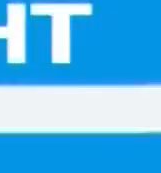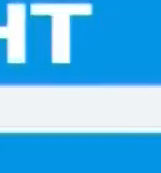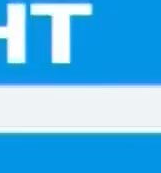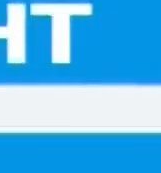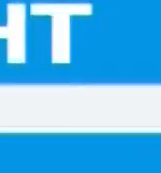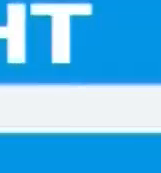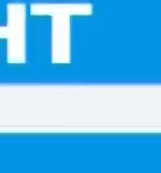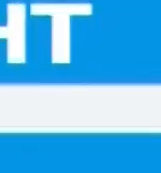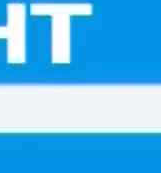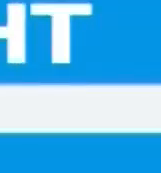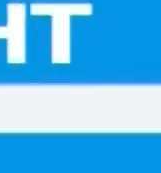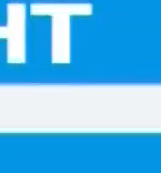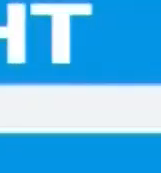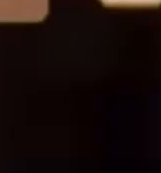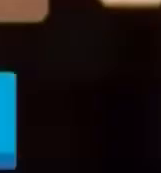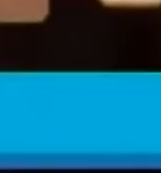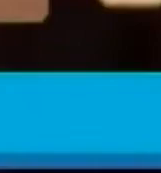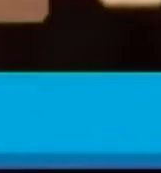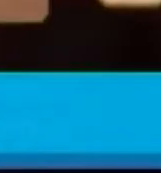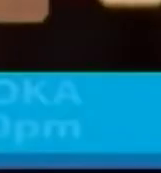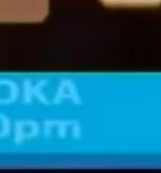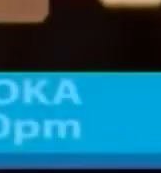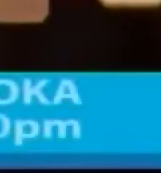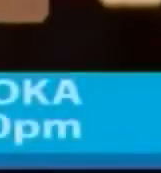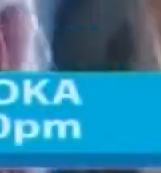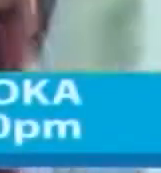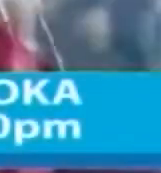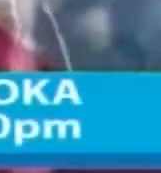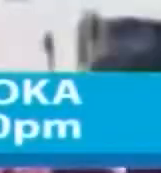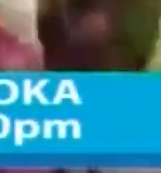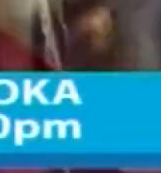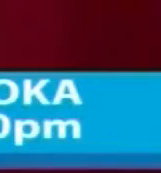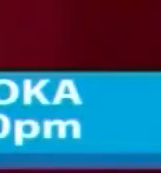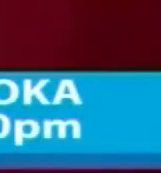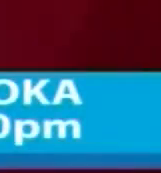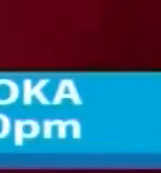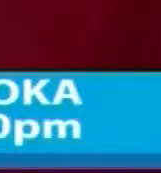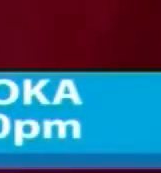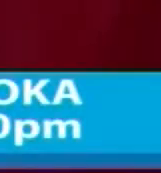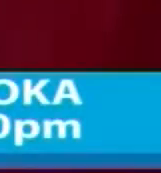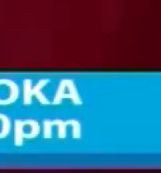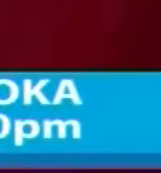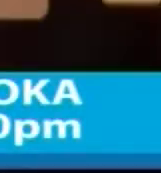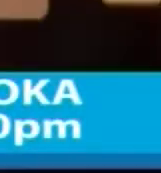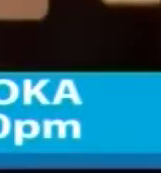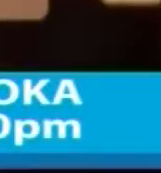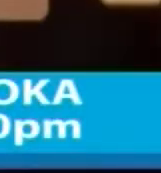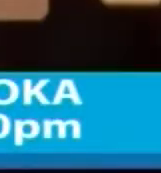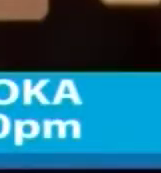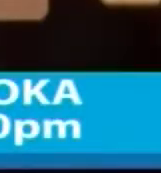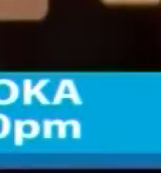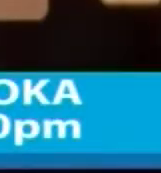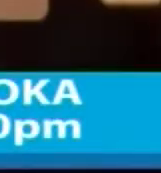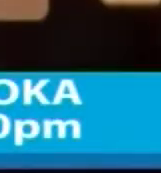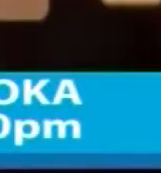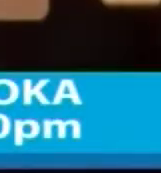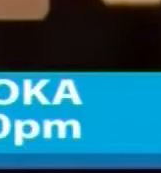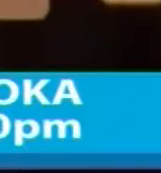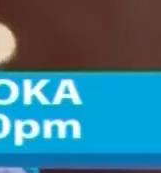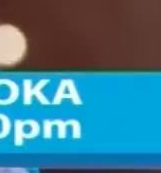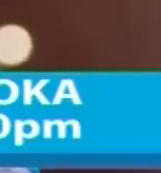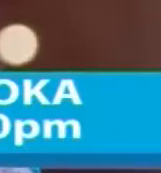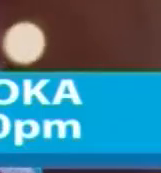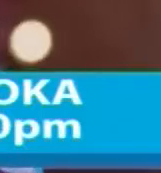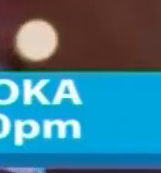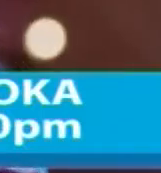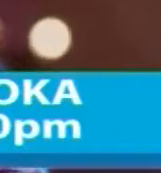Tonight on KBC Channel 1. I've heard a lot about this sorcerer. He can do whatever we want,